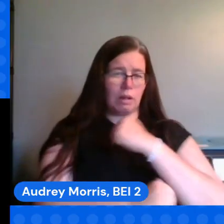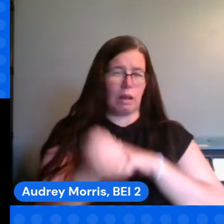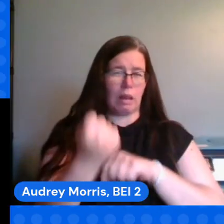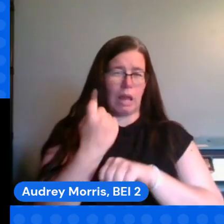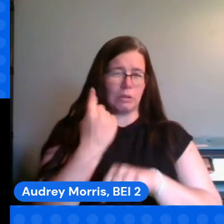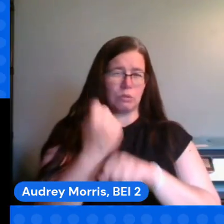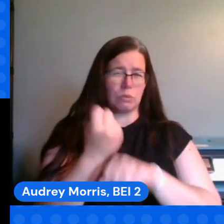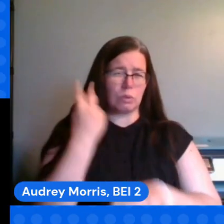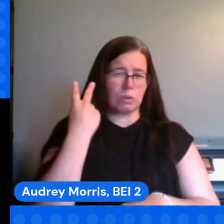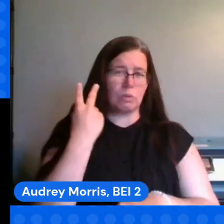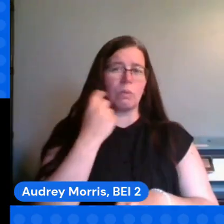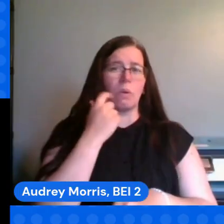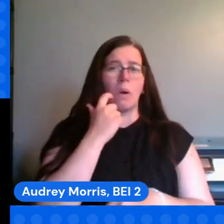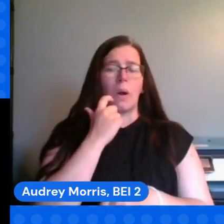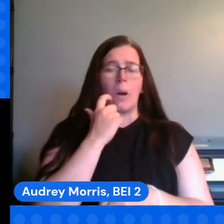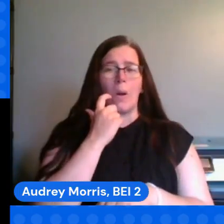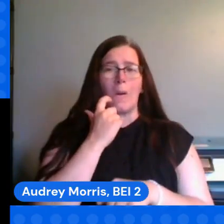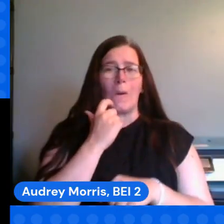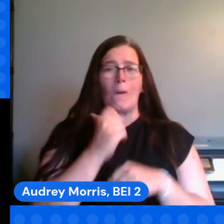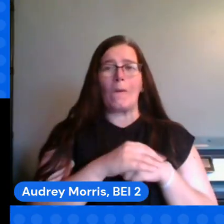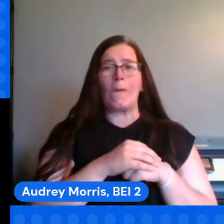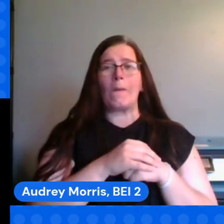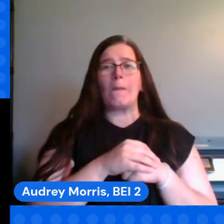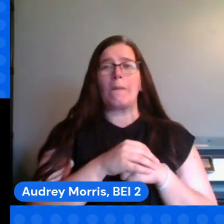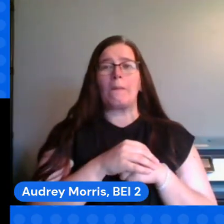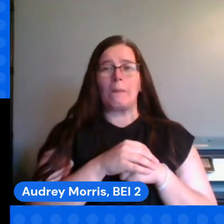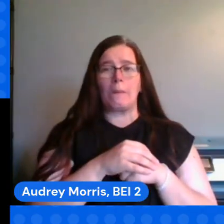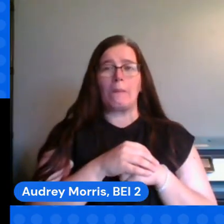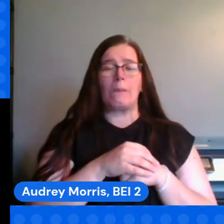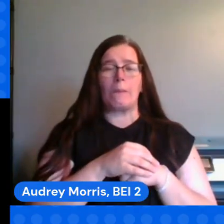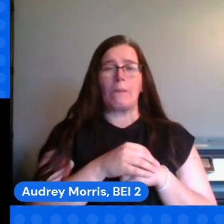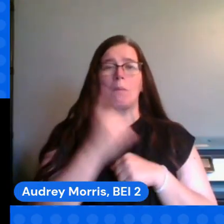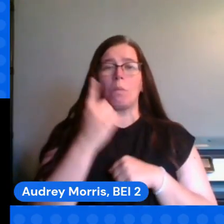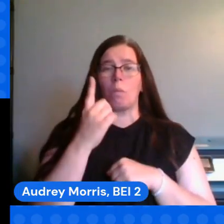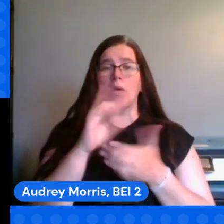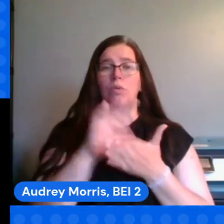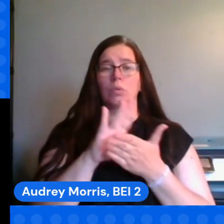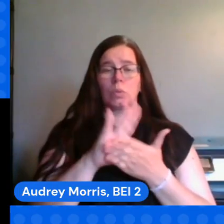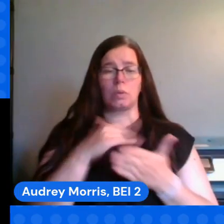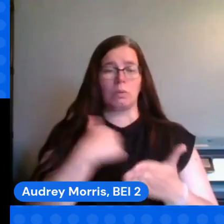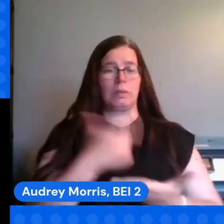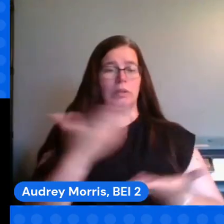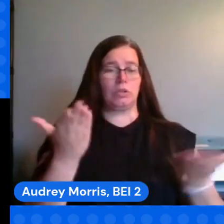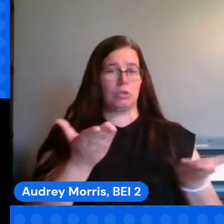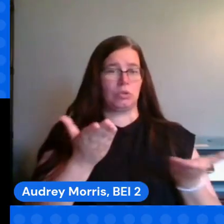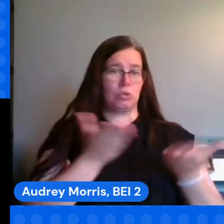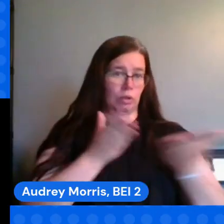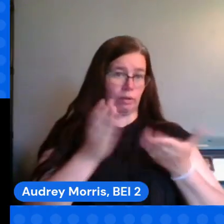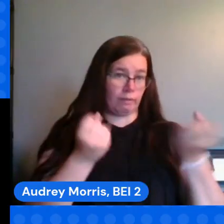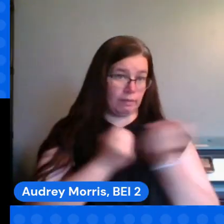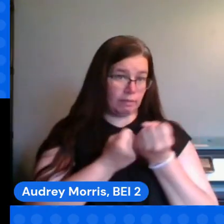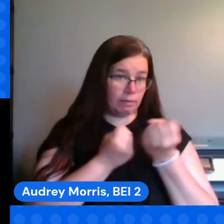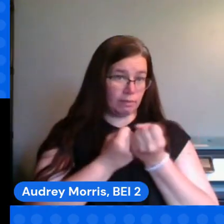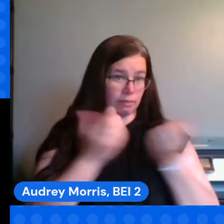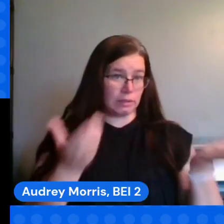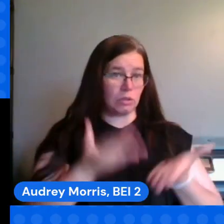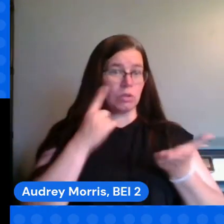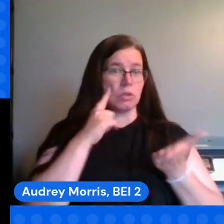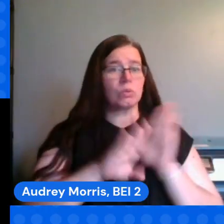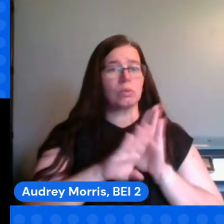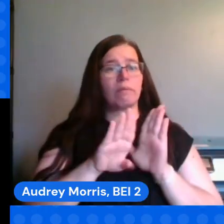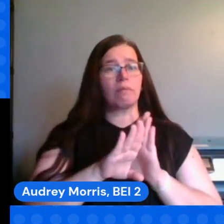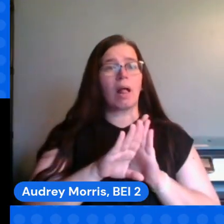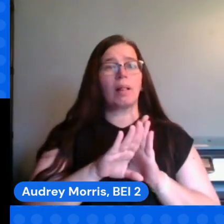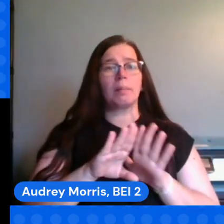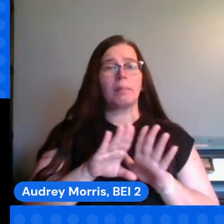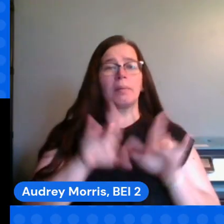last, um, and along with one of the schools that we serve here in our community to develop a pilot